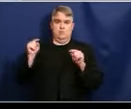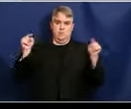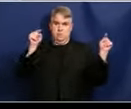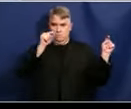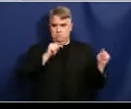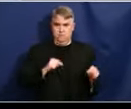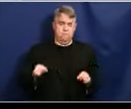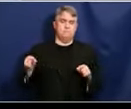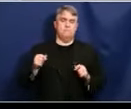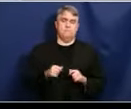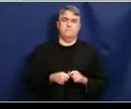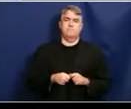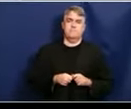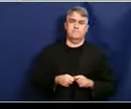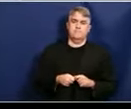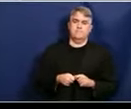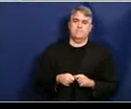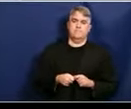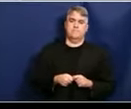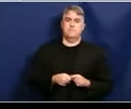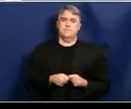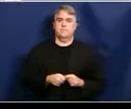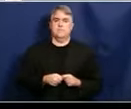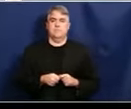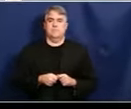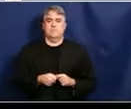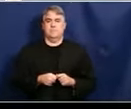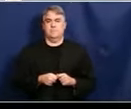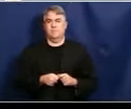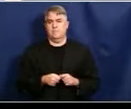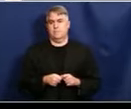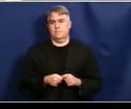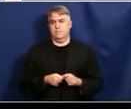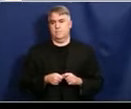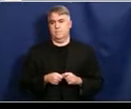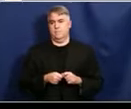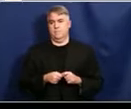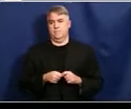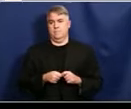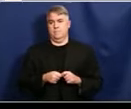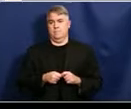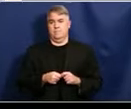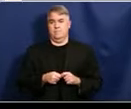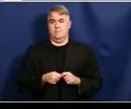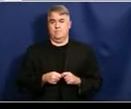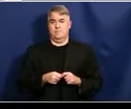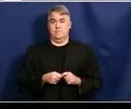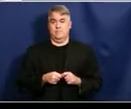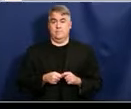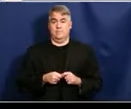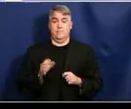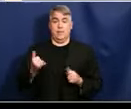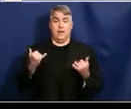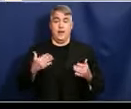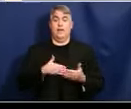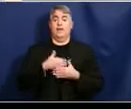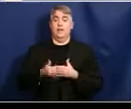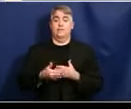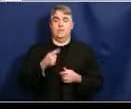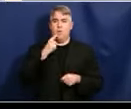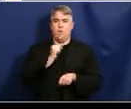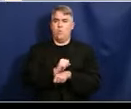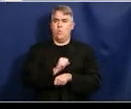San Diego County. We were then asked when the next tier opened up to really focus on